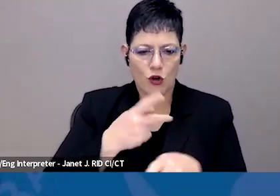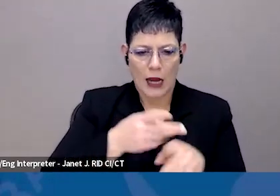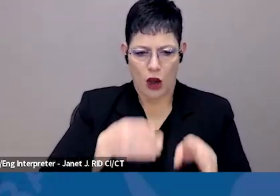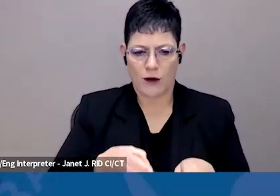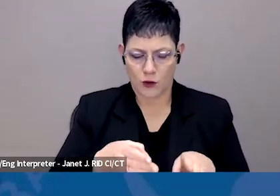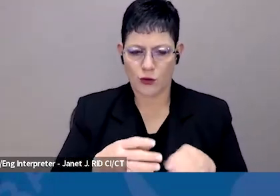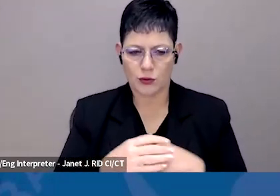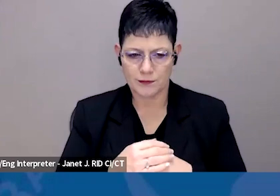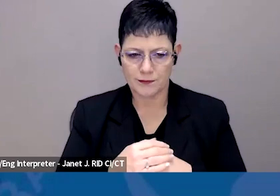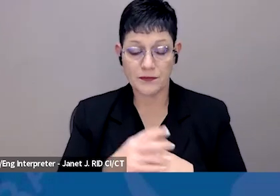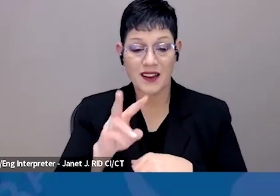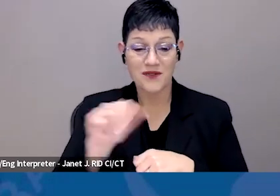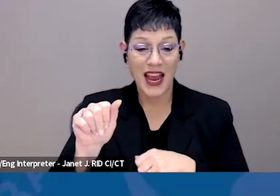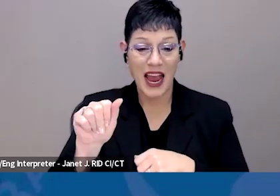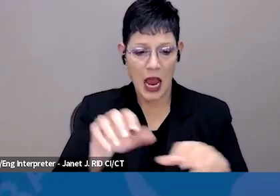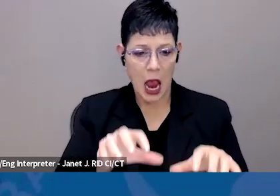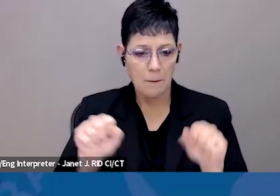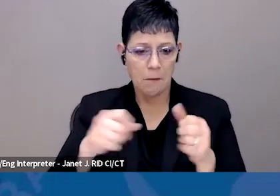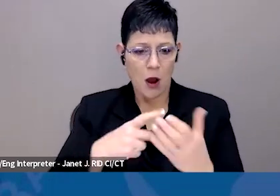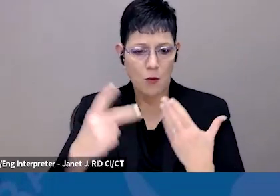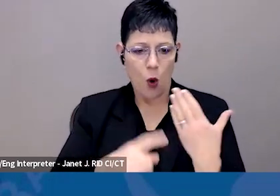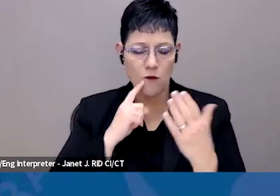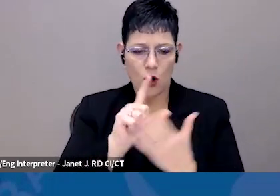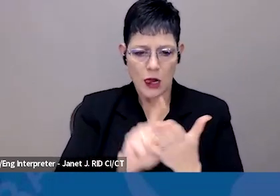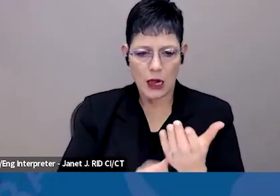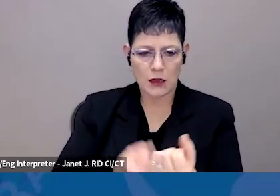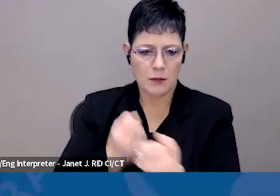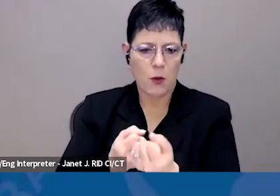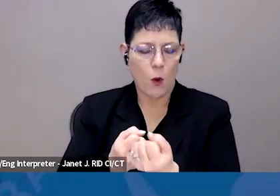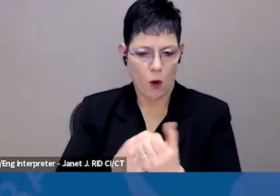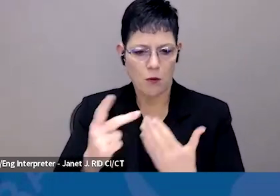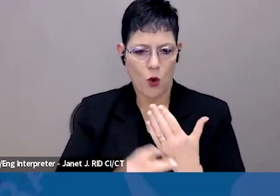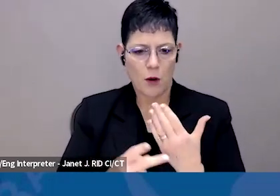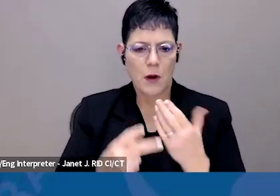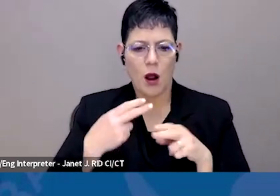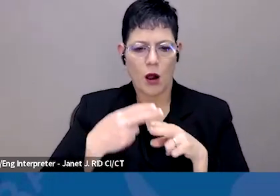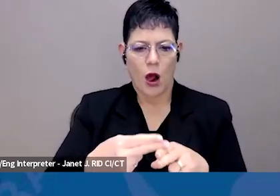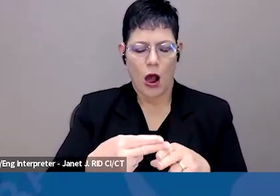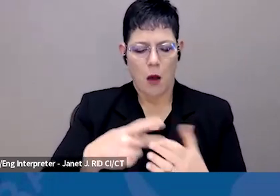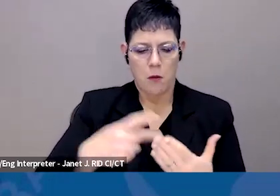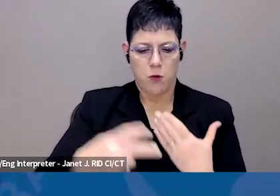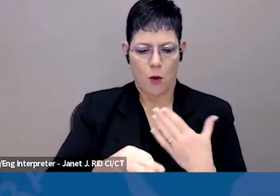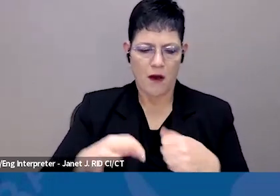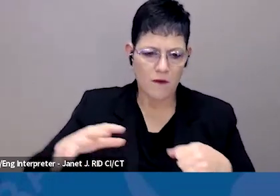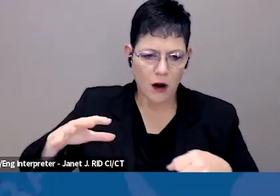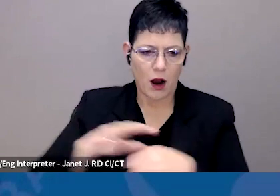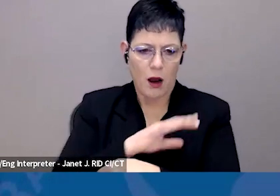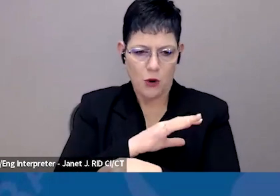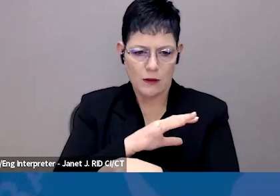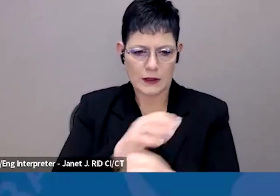VA program provides financial and legal support for family caregivers through the Program of Comprehensive Assistance for